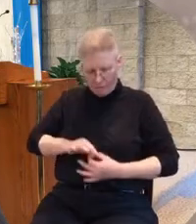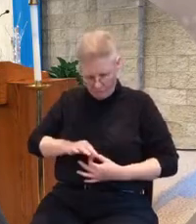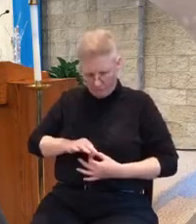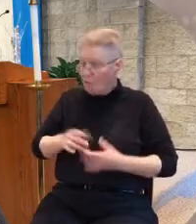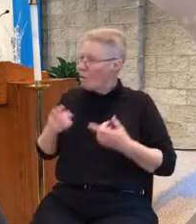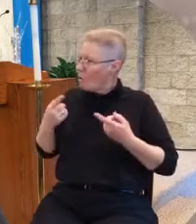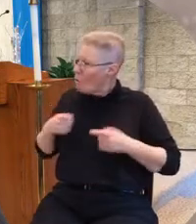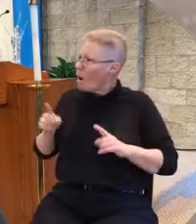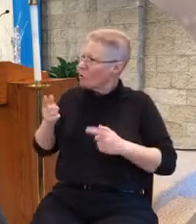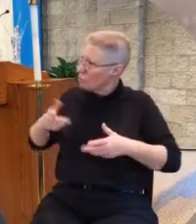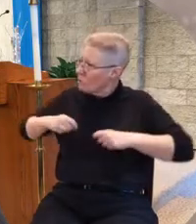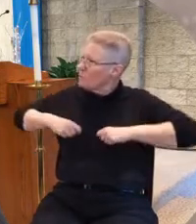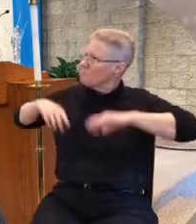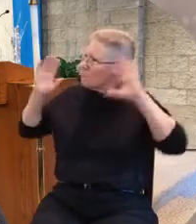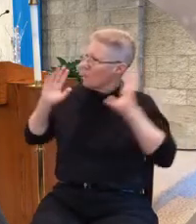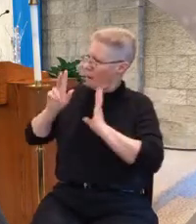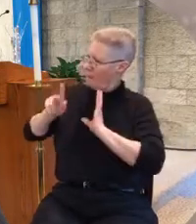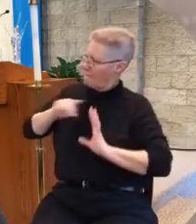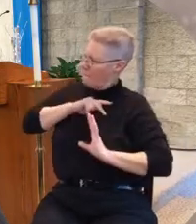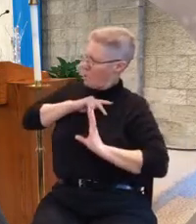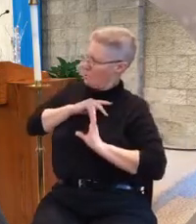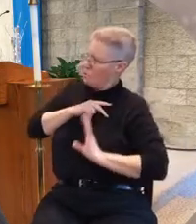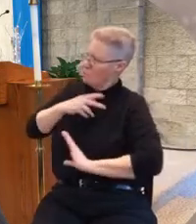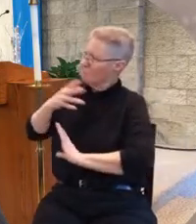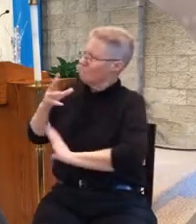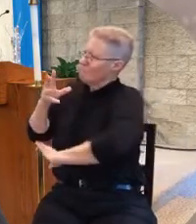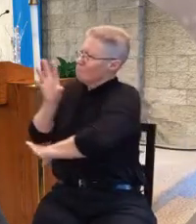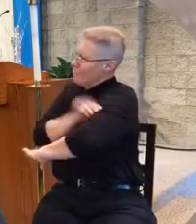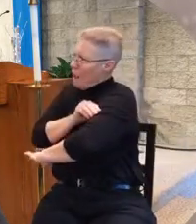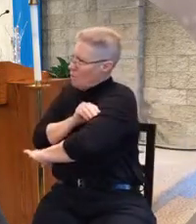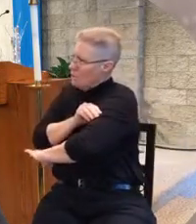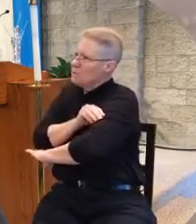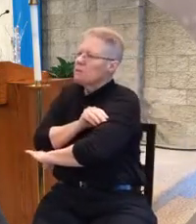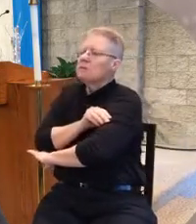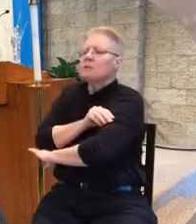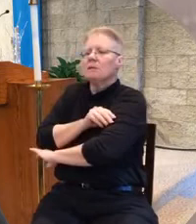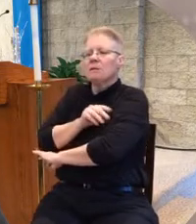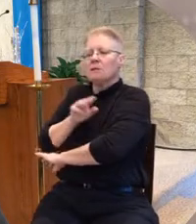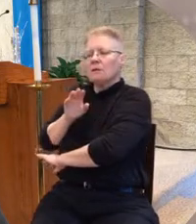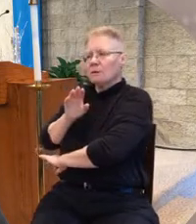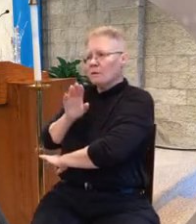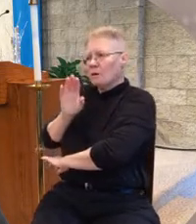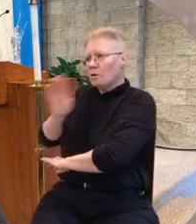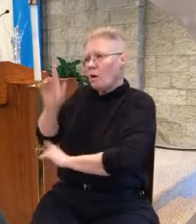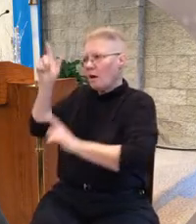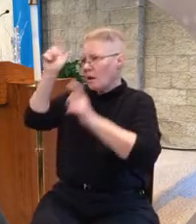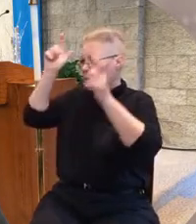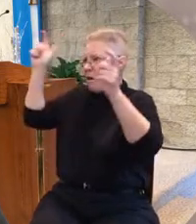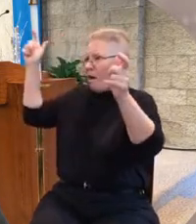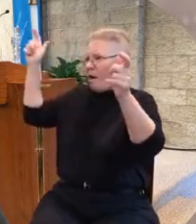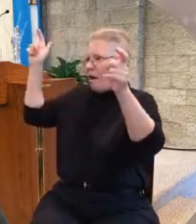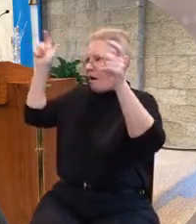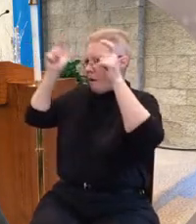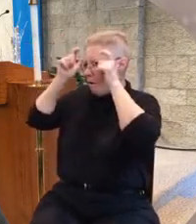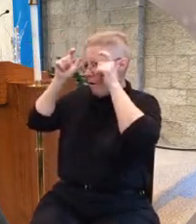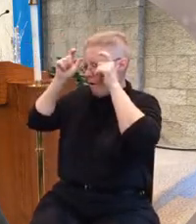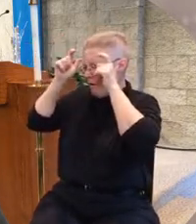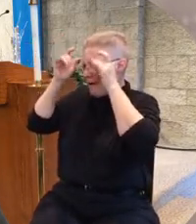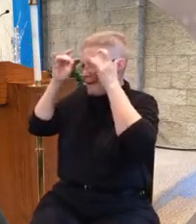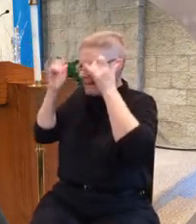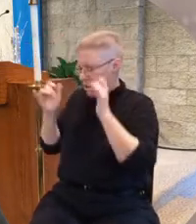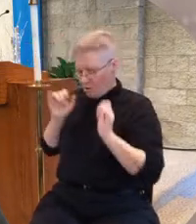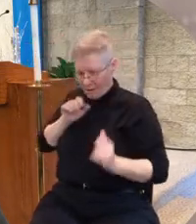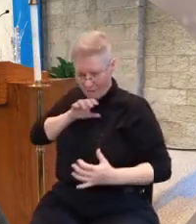while you're admitting personal powerlessness, it gets your egoic limited sense of power out of the way so that you can tap into